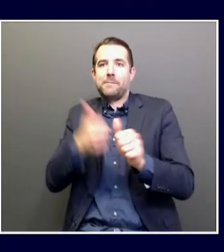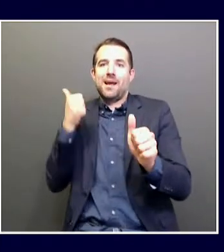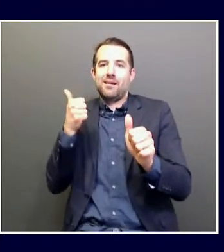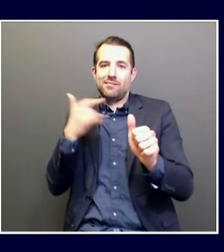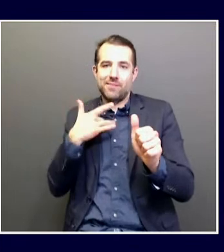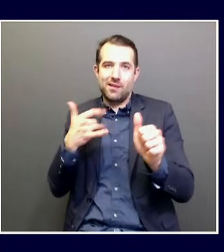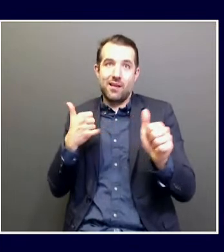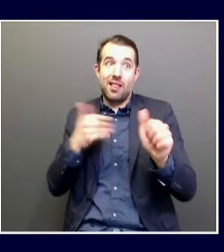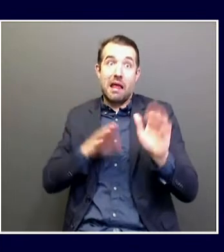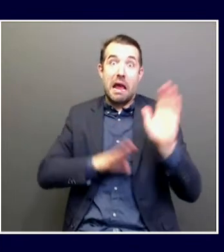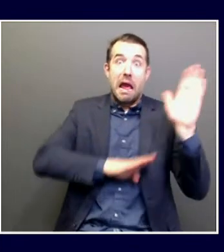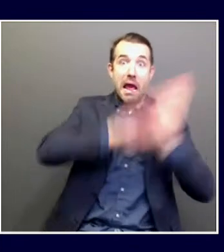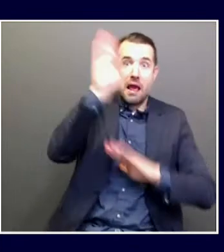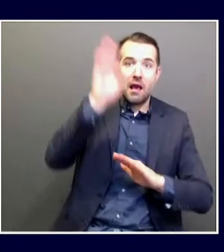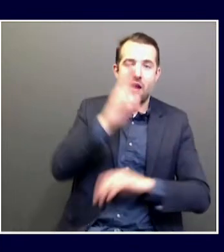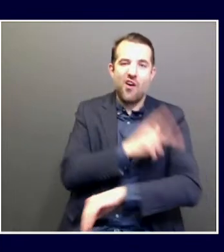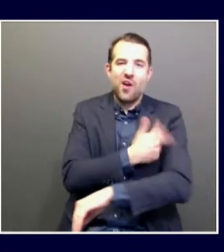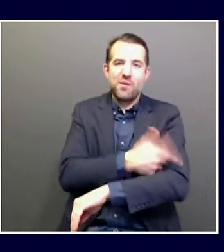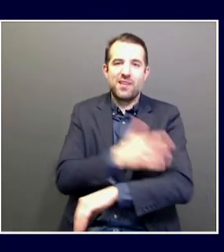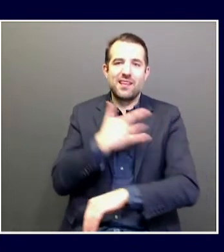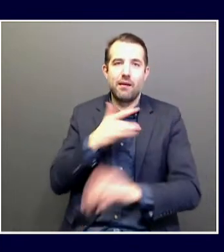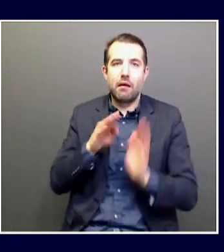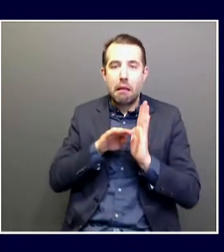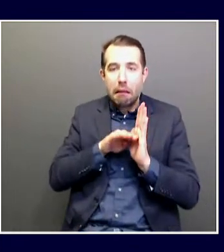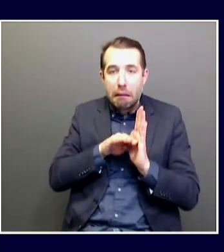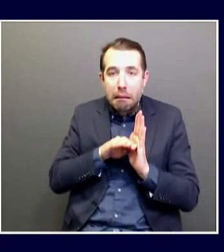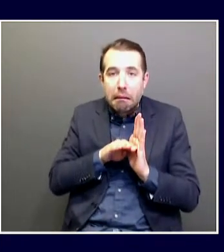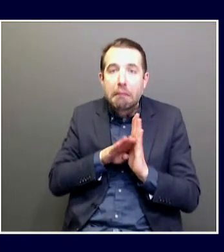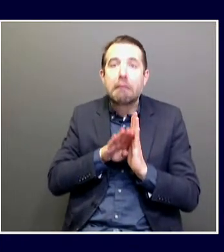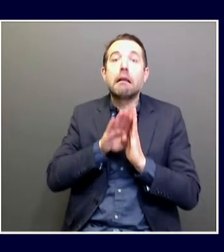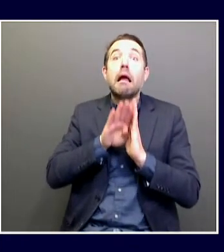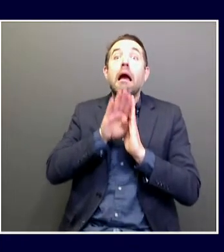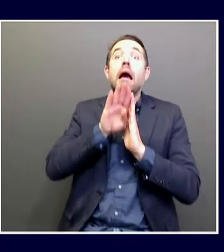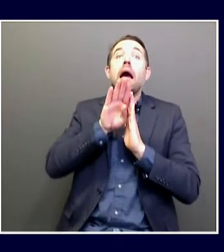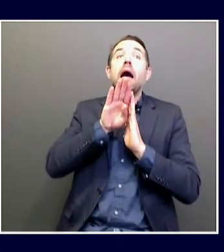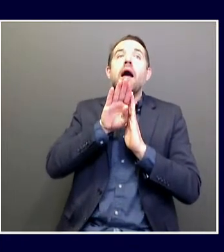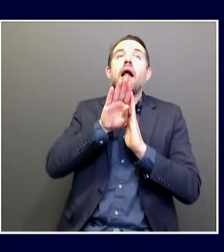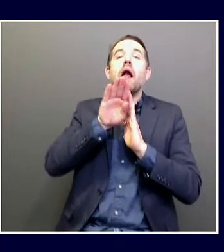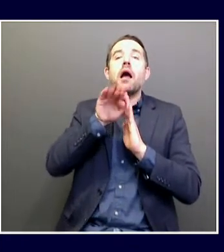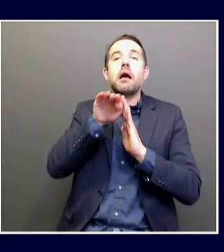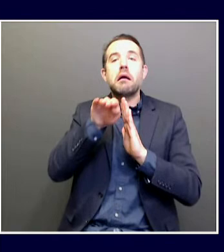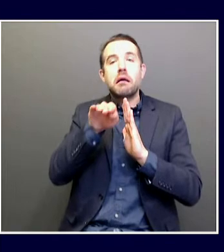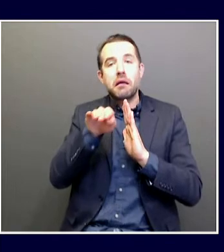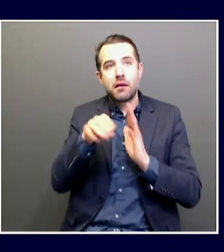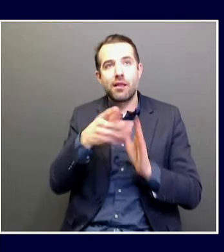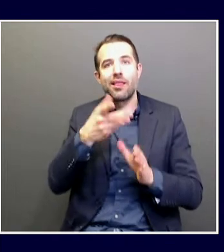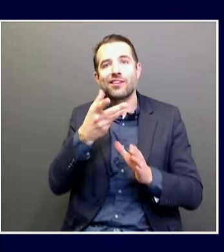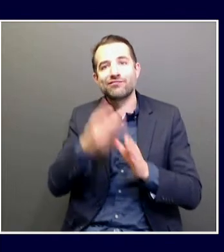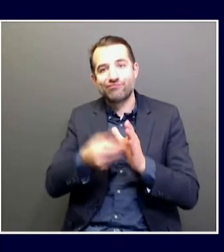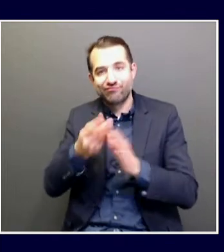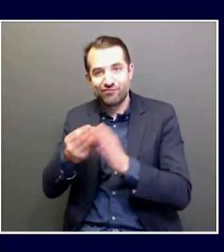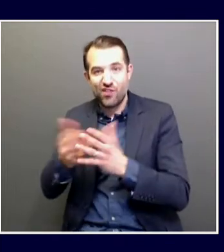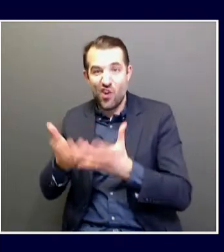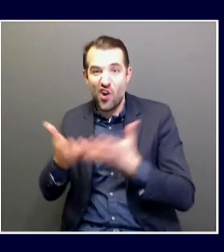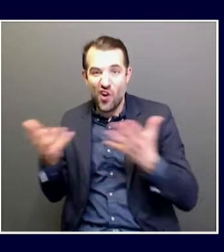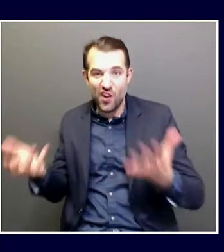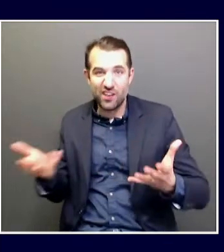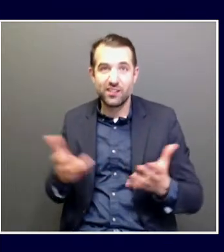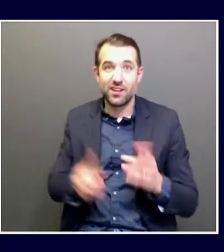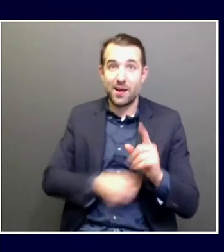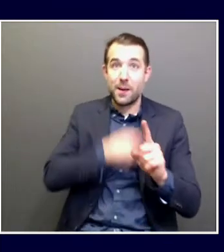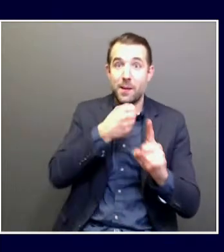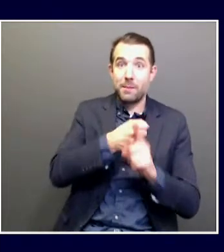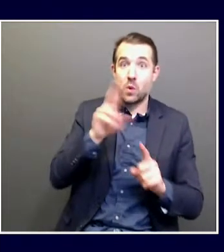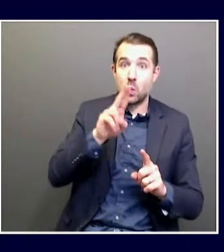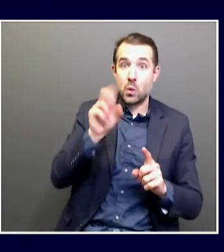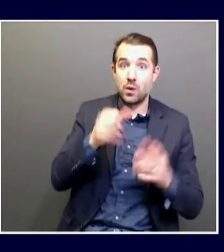that. So it's still a bit too early to get a clear picture of what Omicron might mean here in the U.S. Okay, thank you very